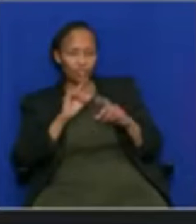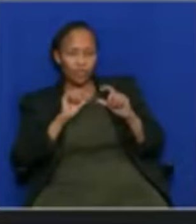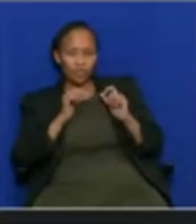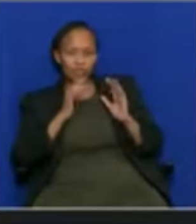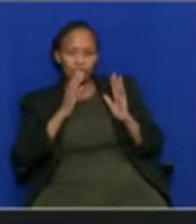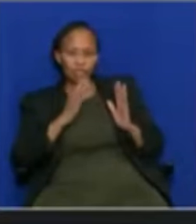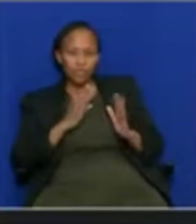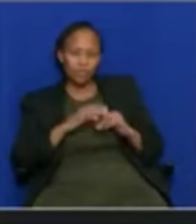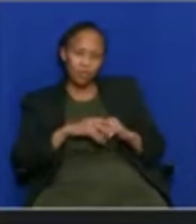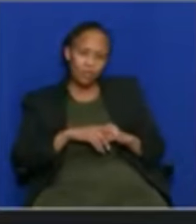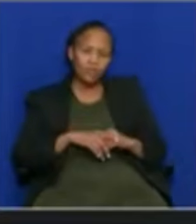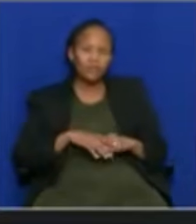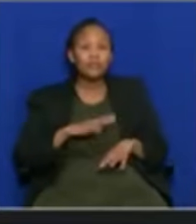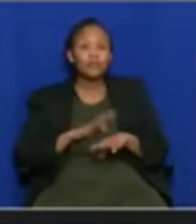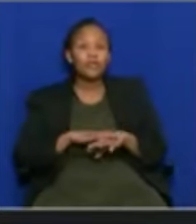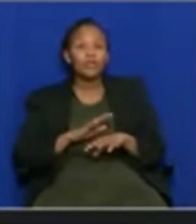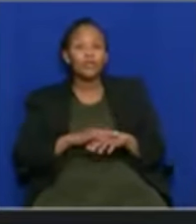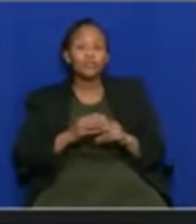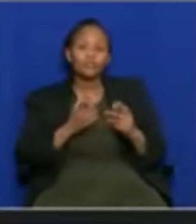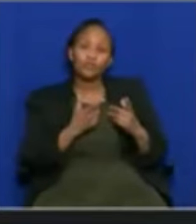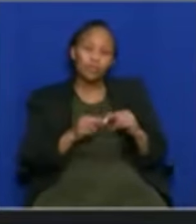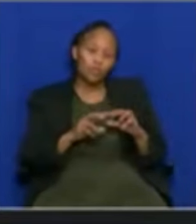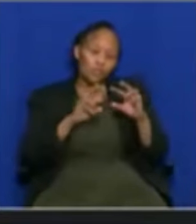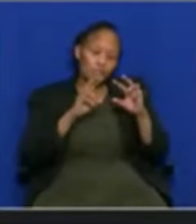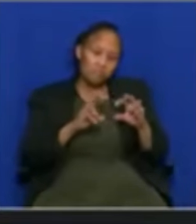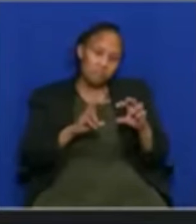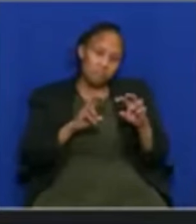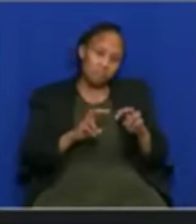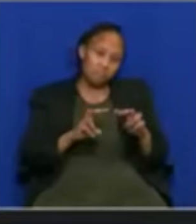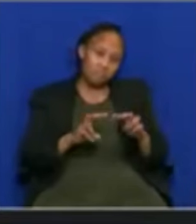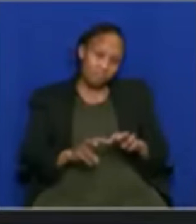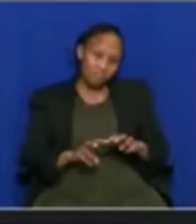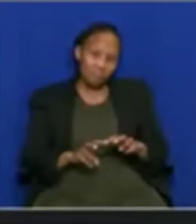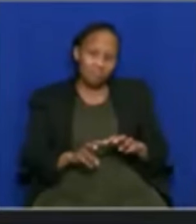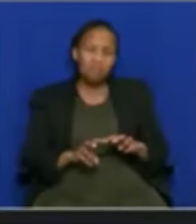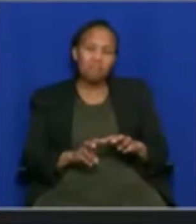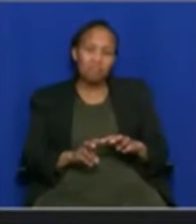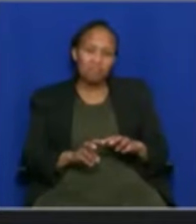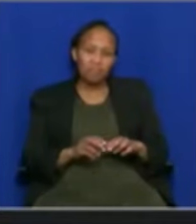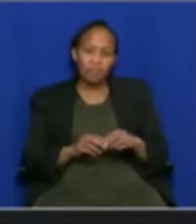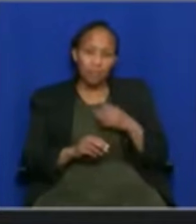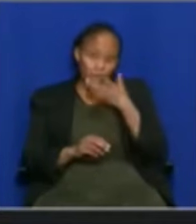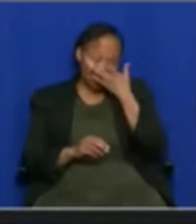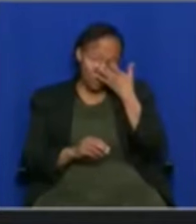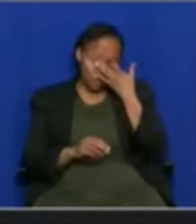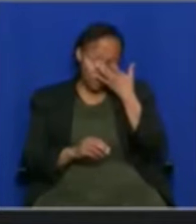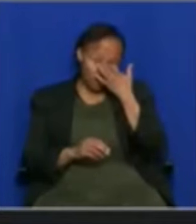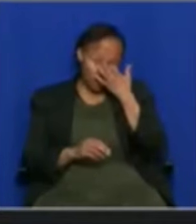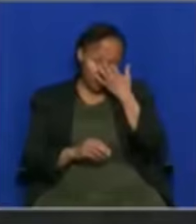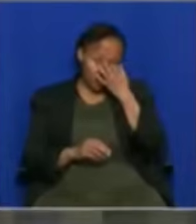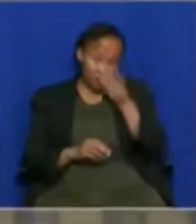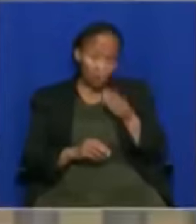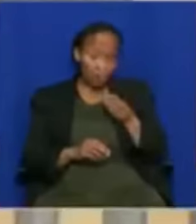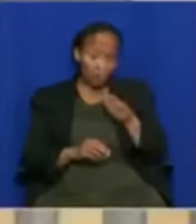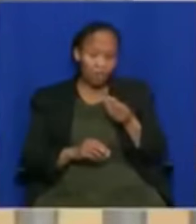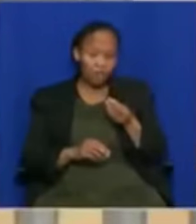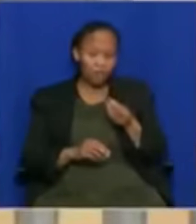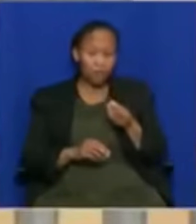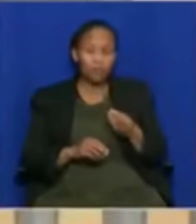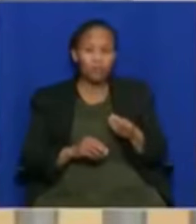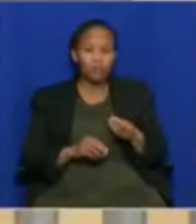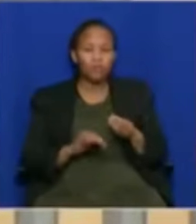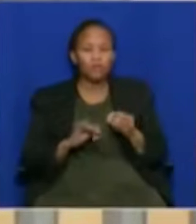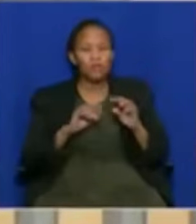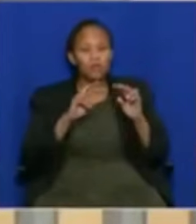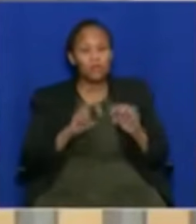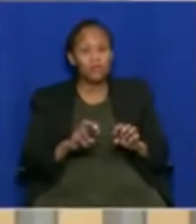investigation, when you are investigating one part or you're investigating something, you will pick